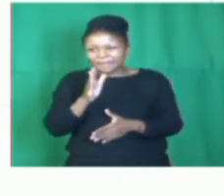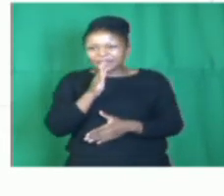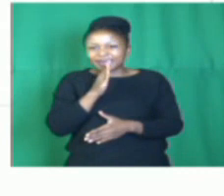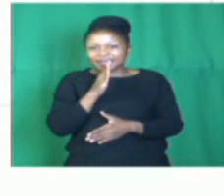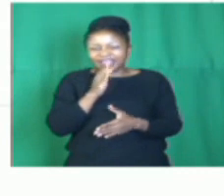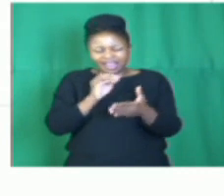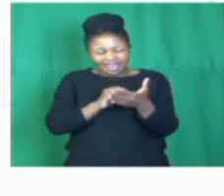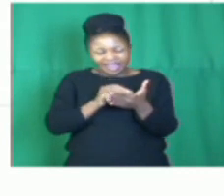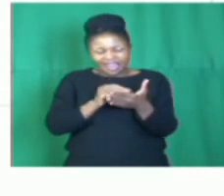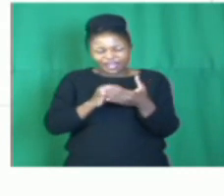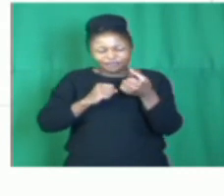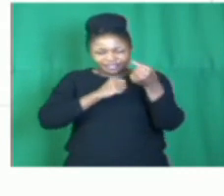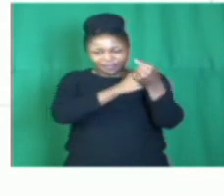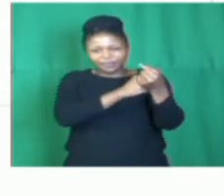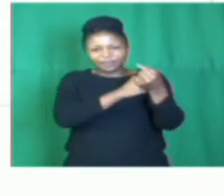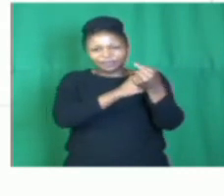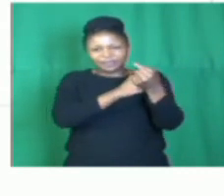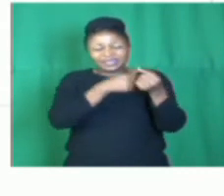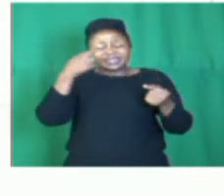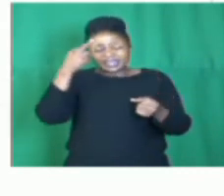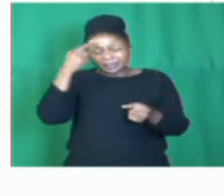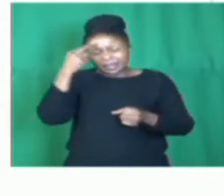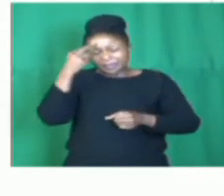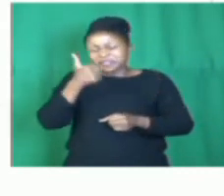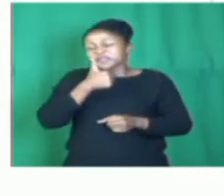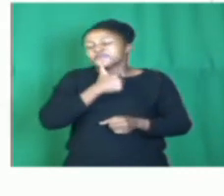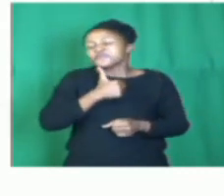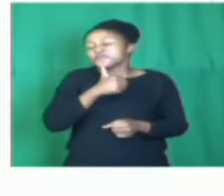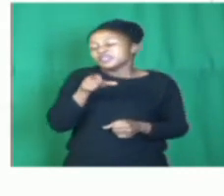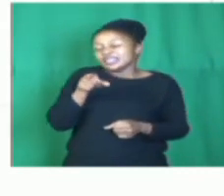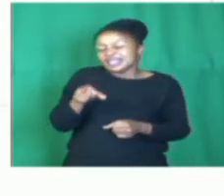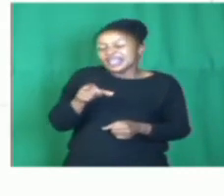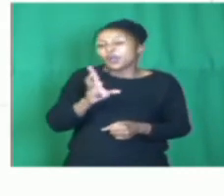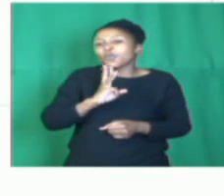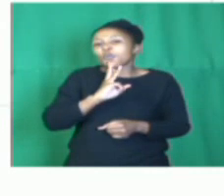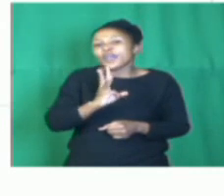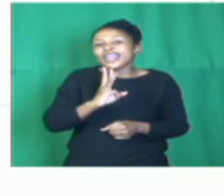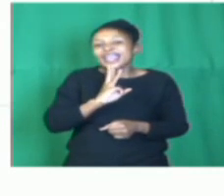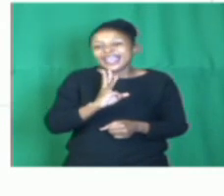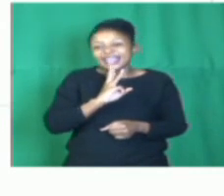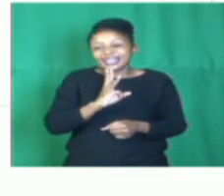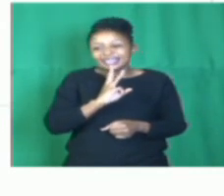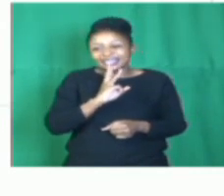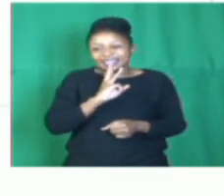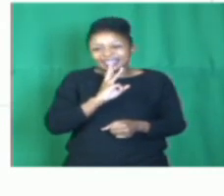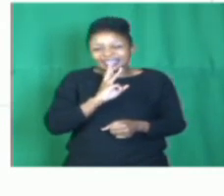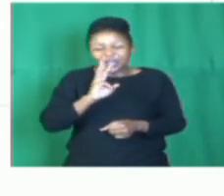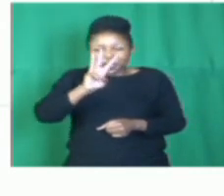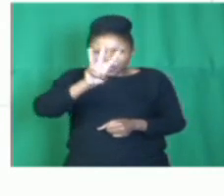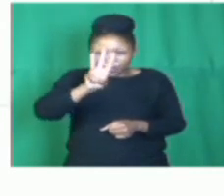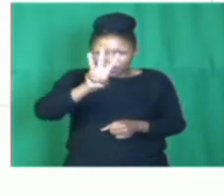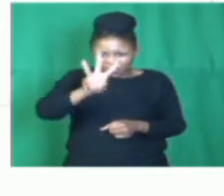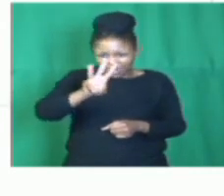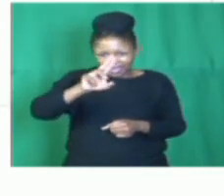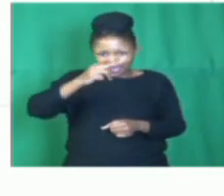use these conjunctions, these words, to mark the difference between one entity and the